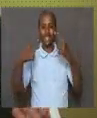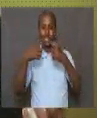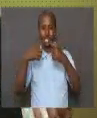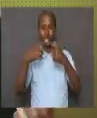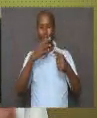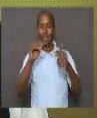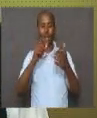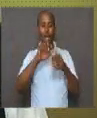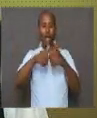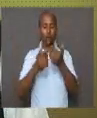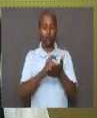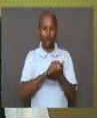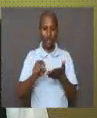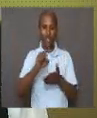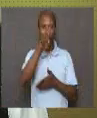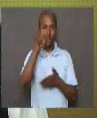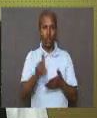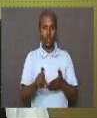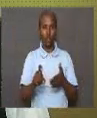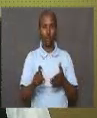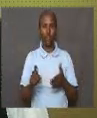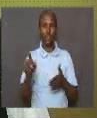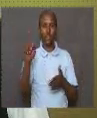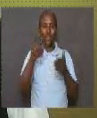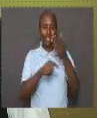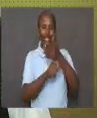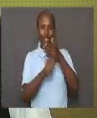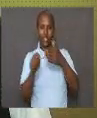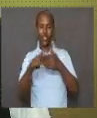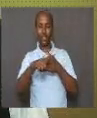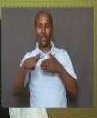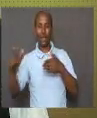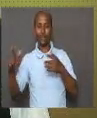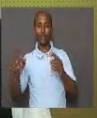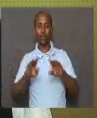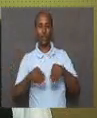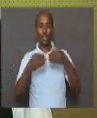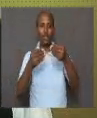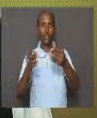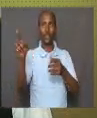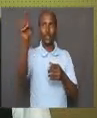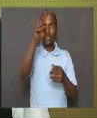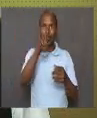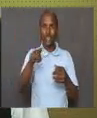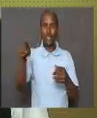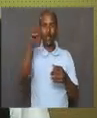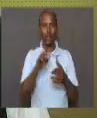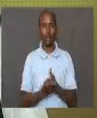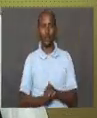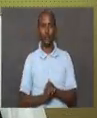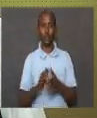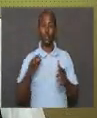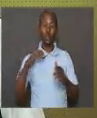point of intersection and how to write the equation of a tangent line to a